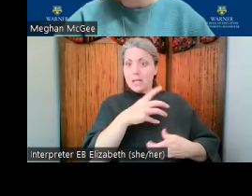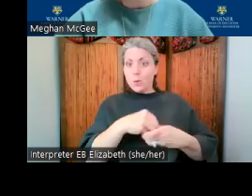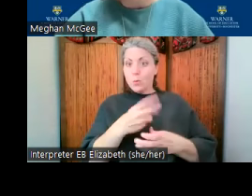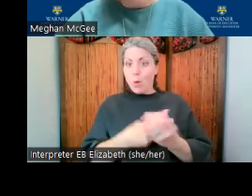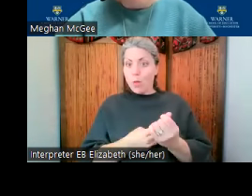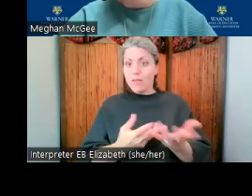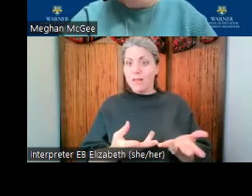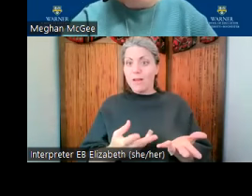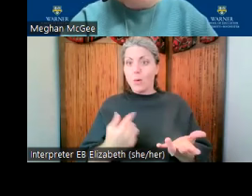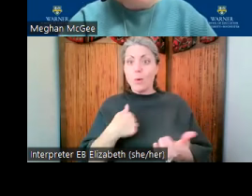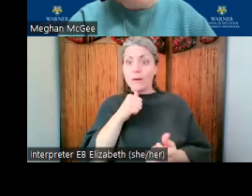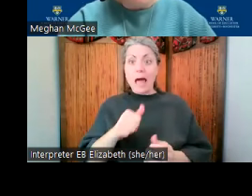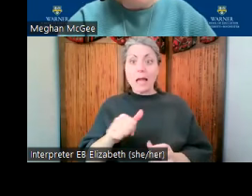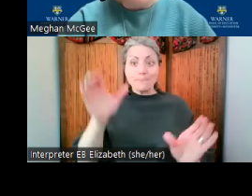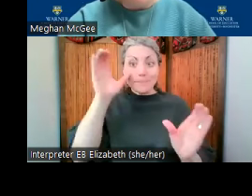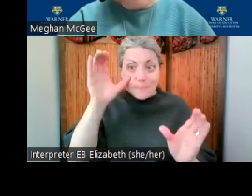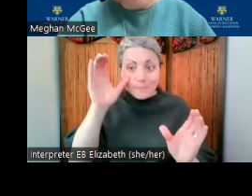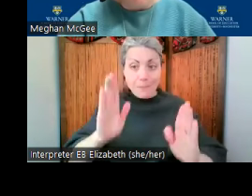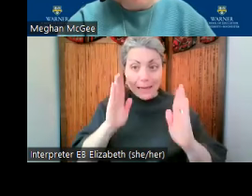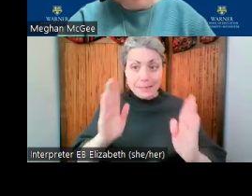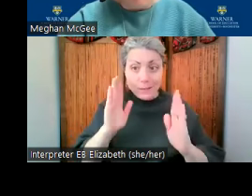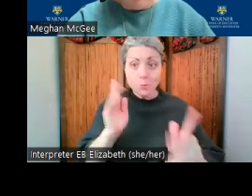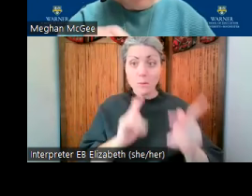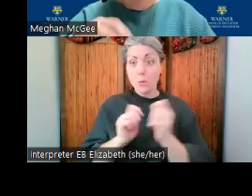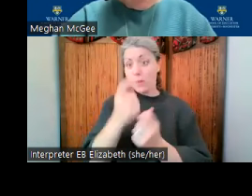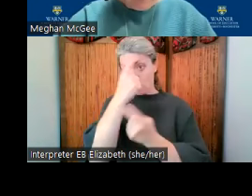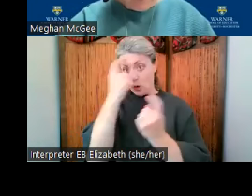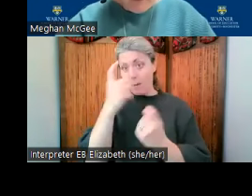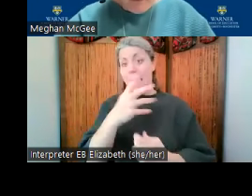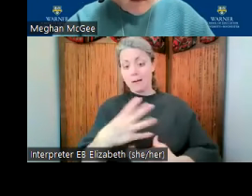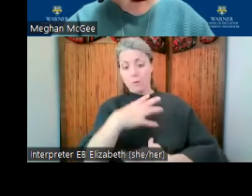being heard about what their experiences were with trauma.